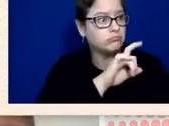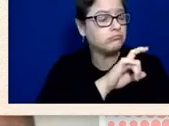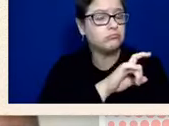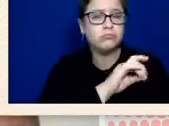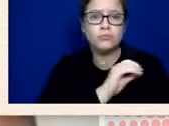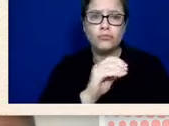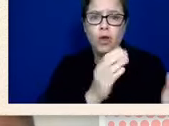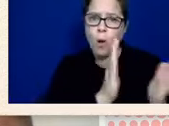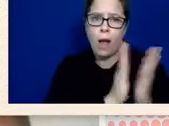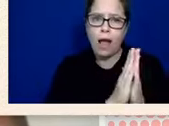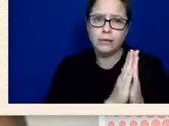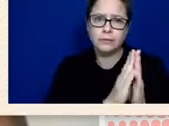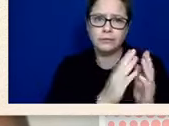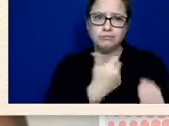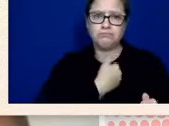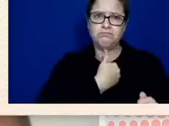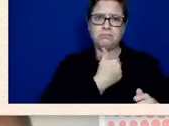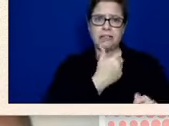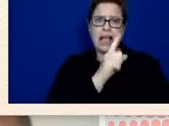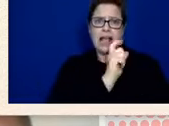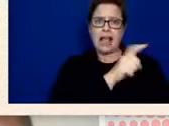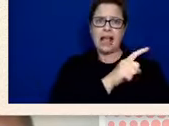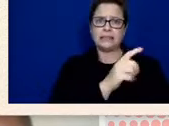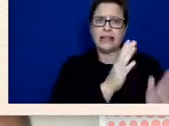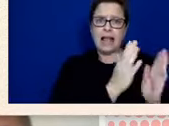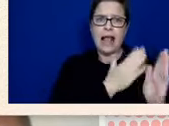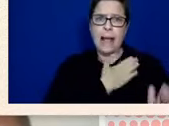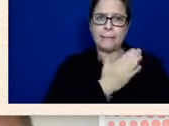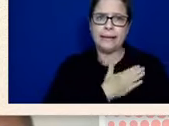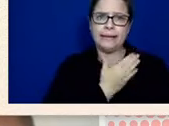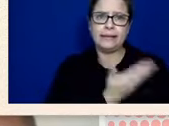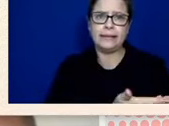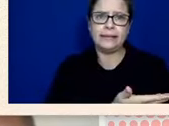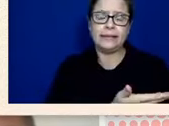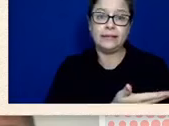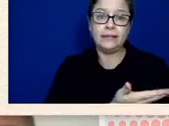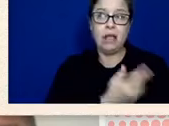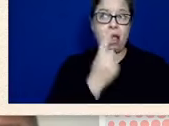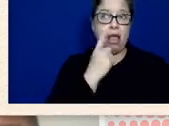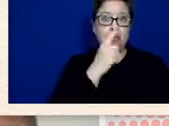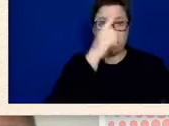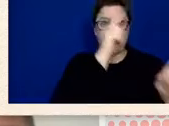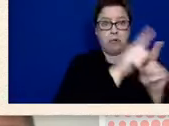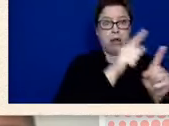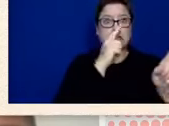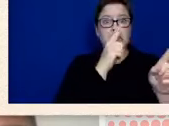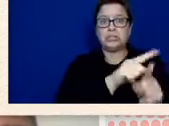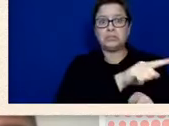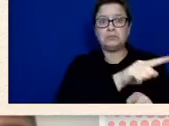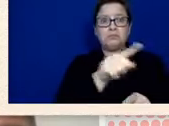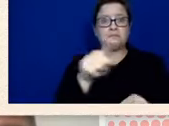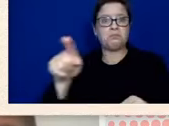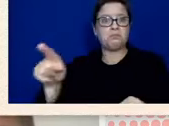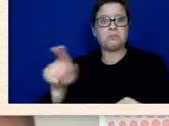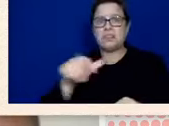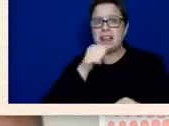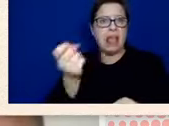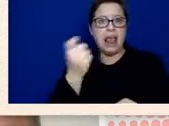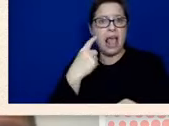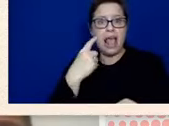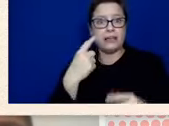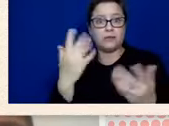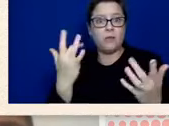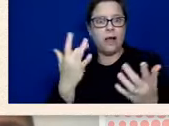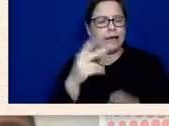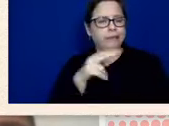that with from my siblings at the time, I didn't think that they would not ask me that question, because then they would just see me as, oh, I'm just